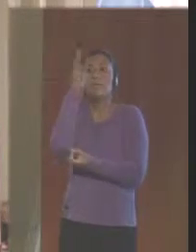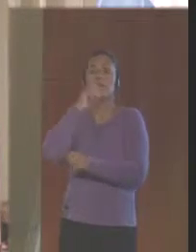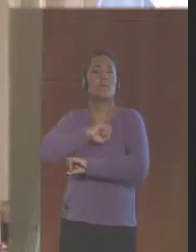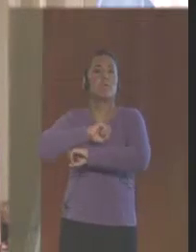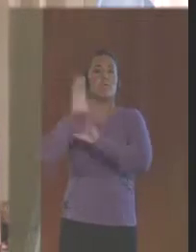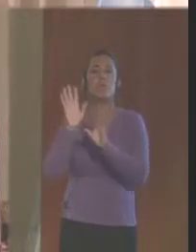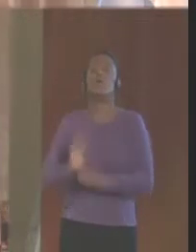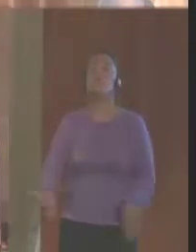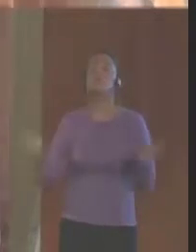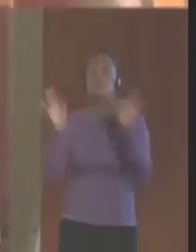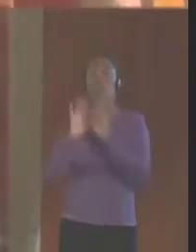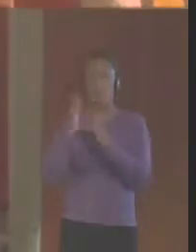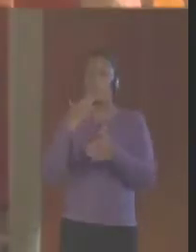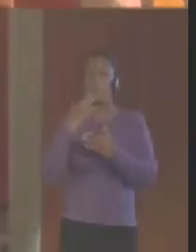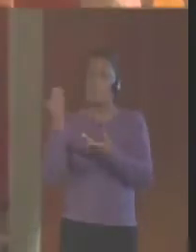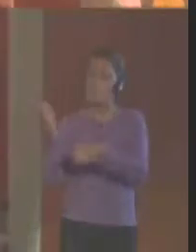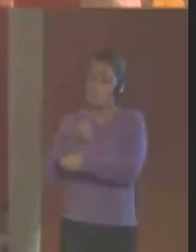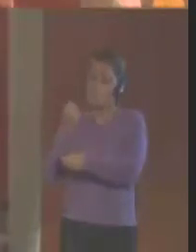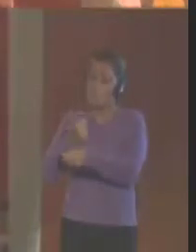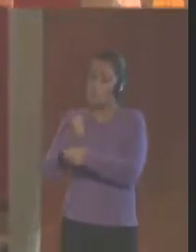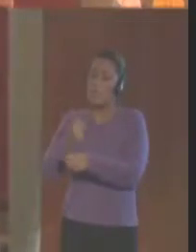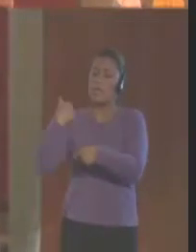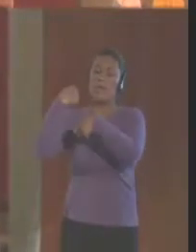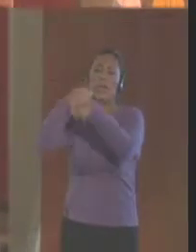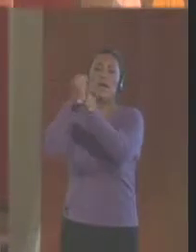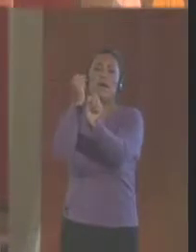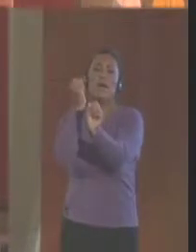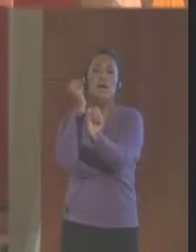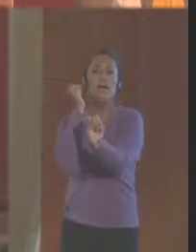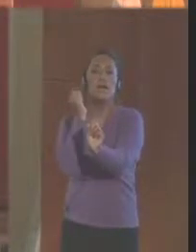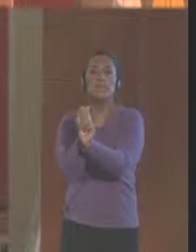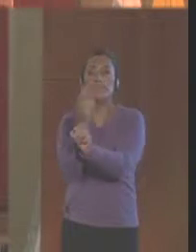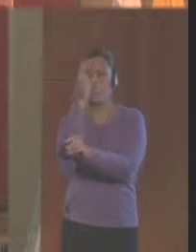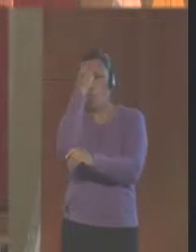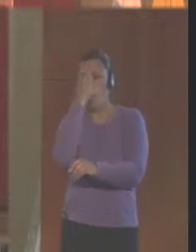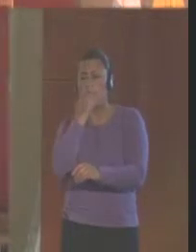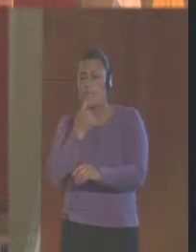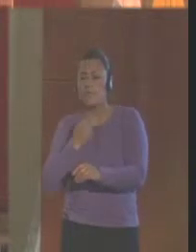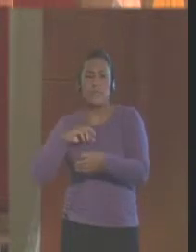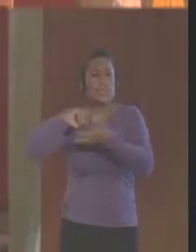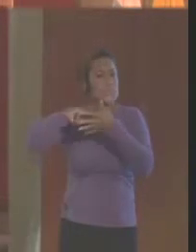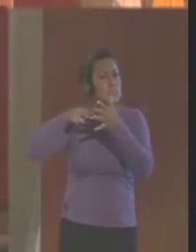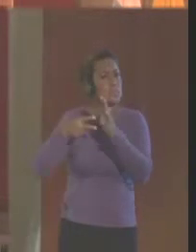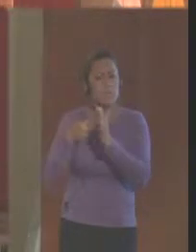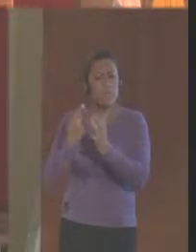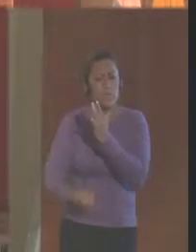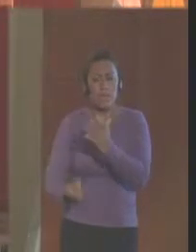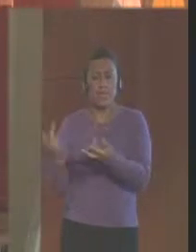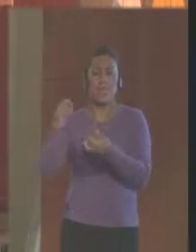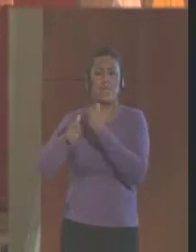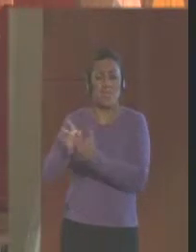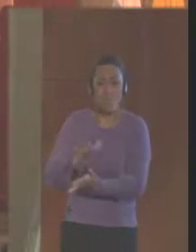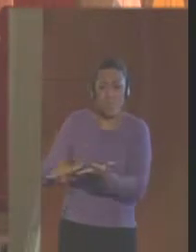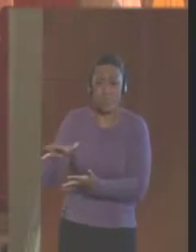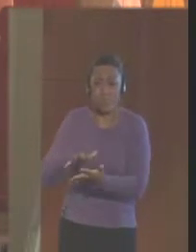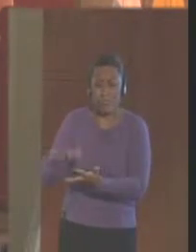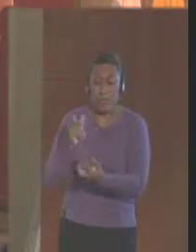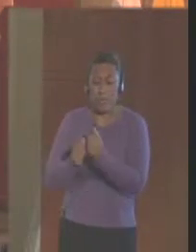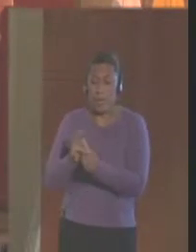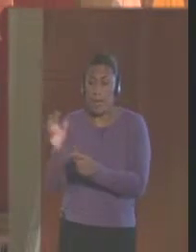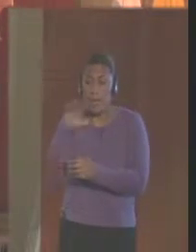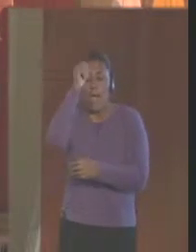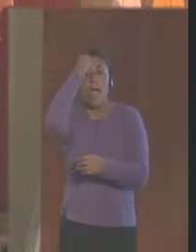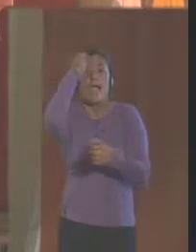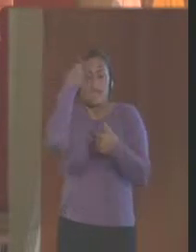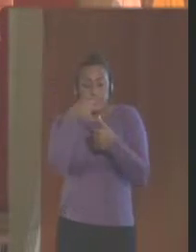a disaster risk at national level. 2, partnering with the UNDP to implement a project